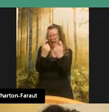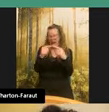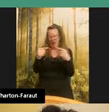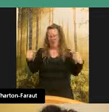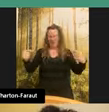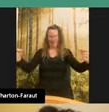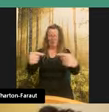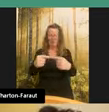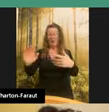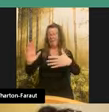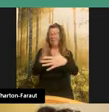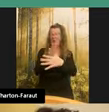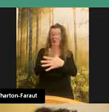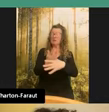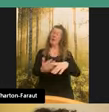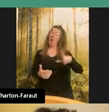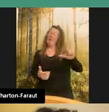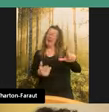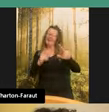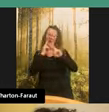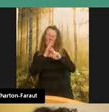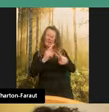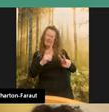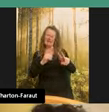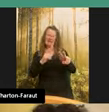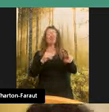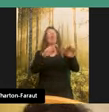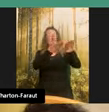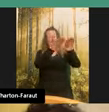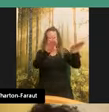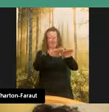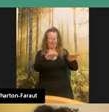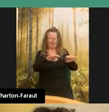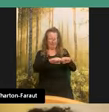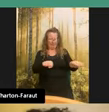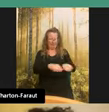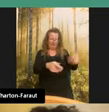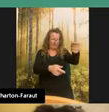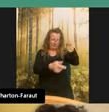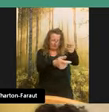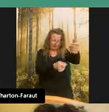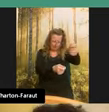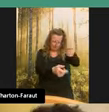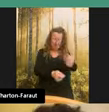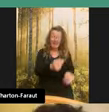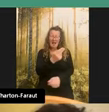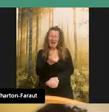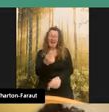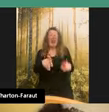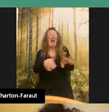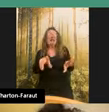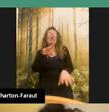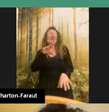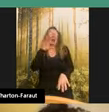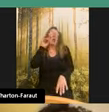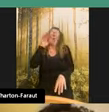the first on the left, we see this mahogany chest, which is full of like kind of quack medicines from the time, some of which would actually have been dangerous,